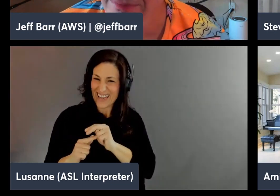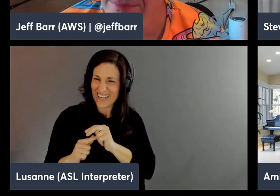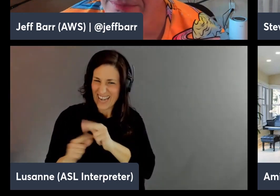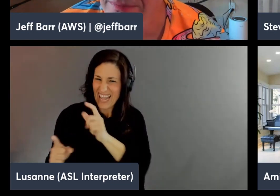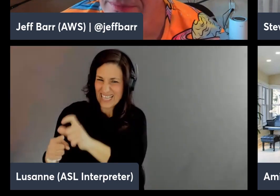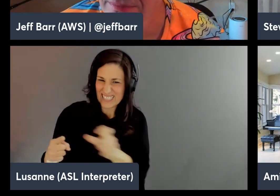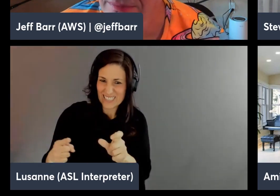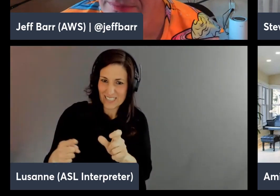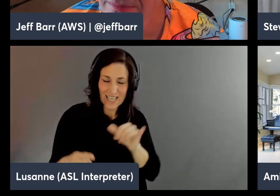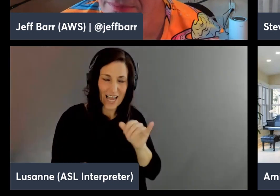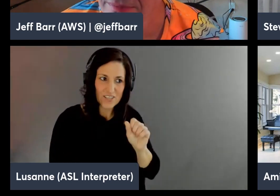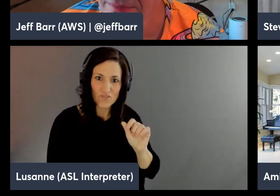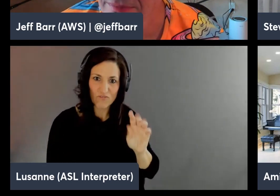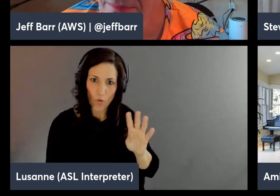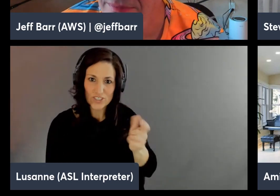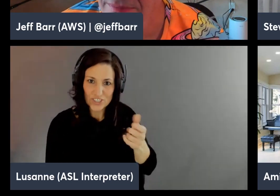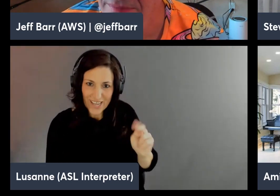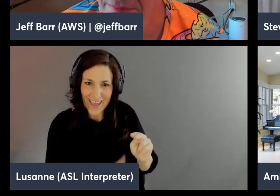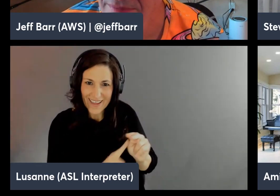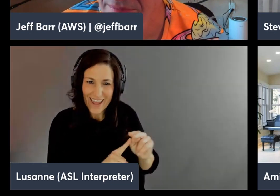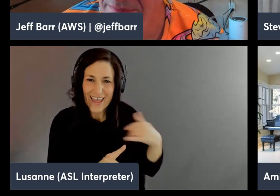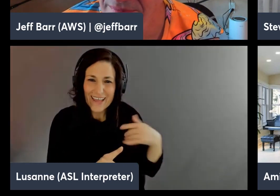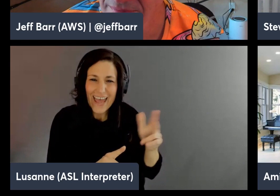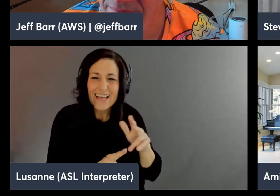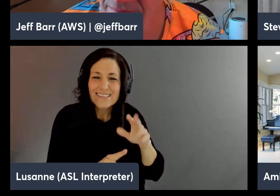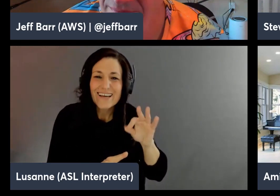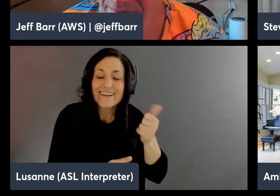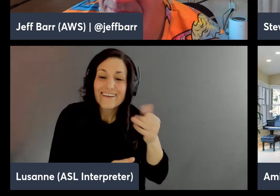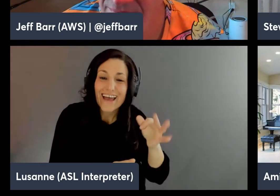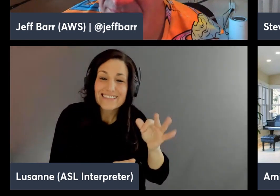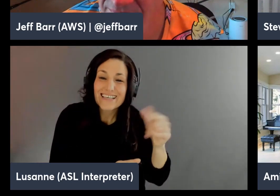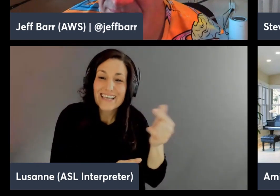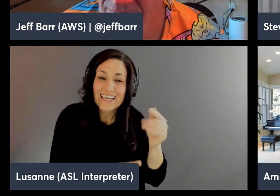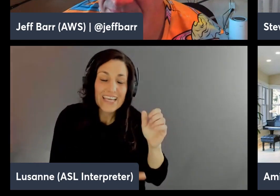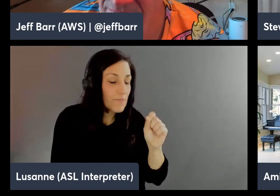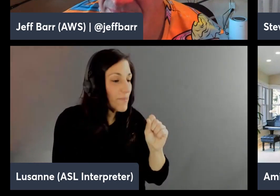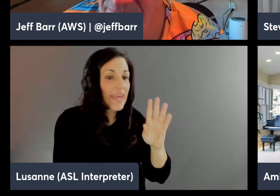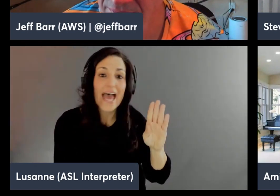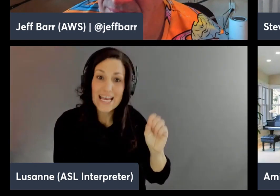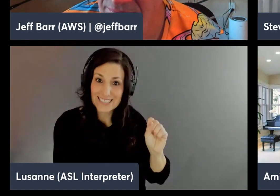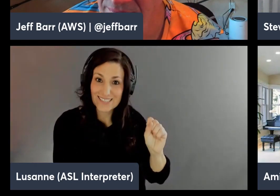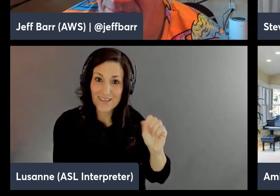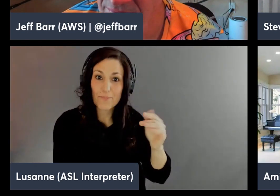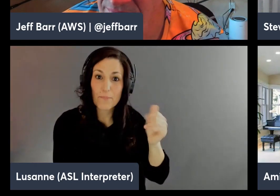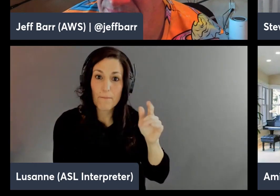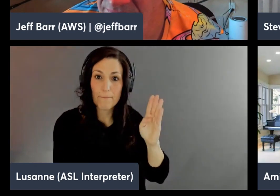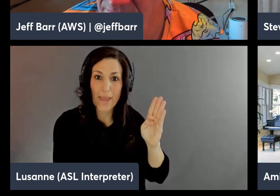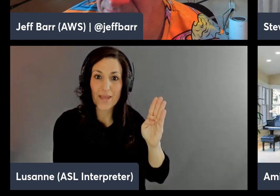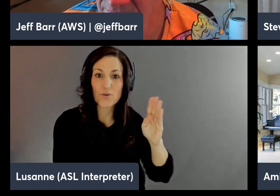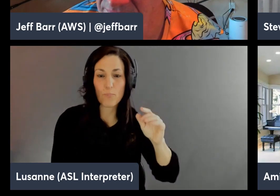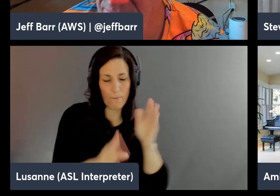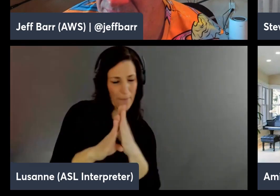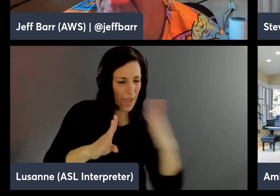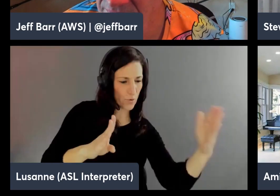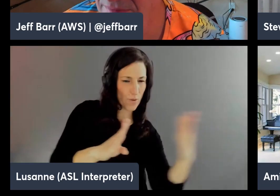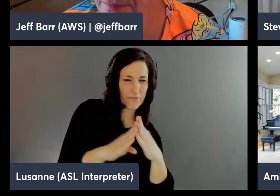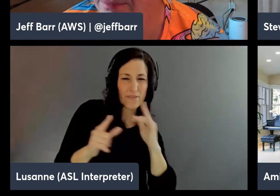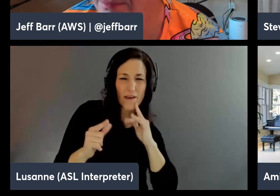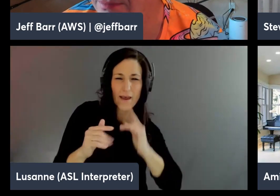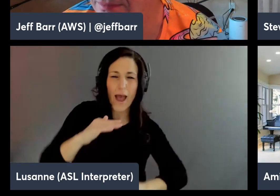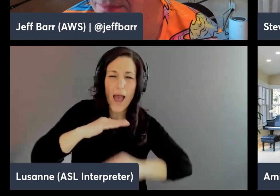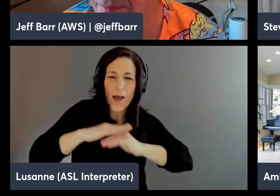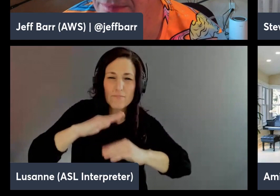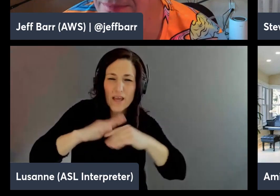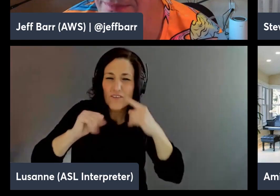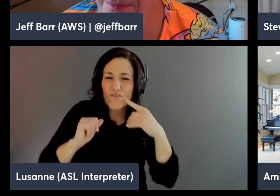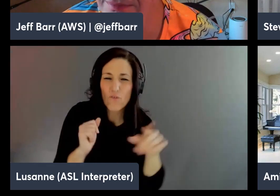IS4GN supports 50 gig of network bandwidth, 19 gig of EBS bandwidth, optimized for workloads with 6 gigabyte of